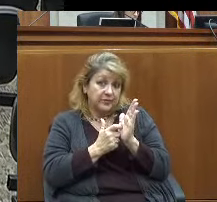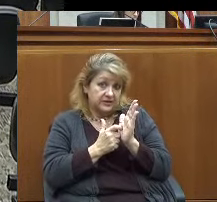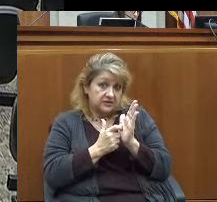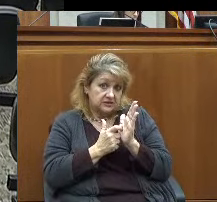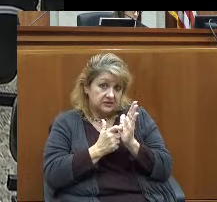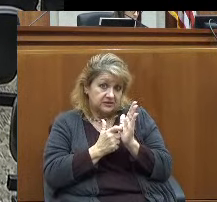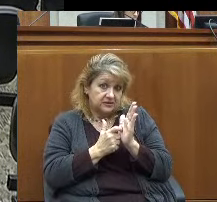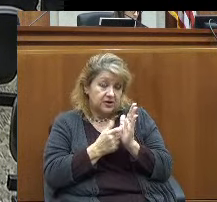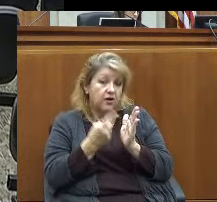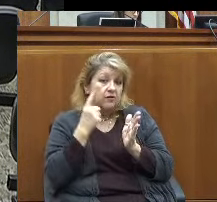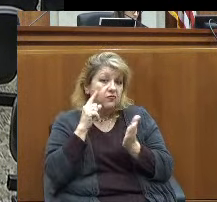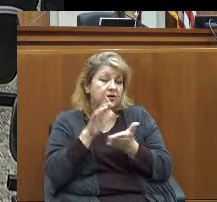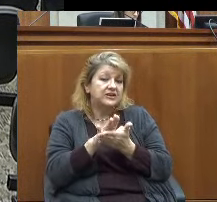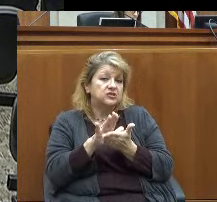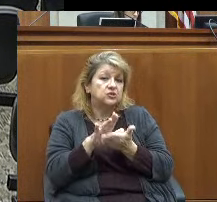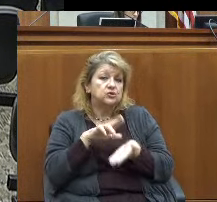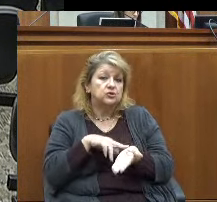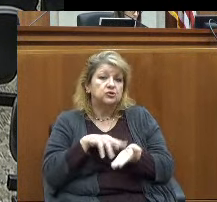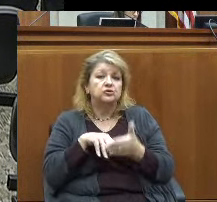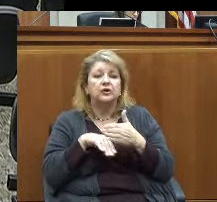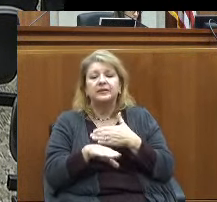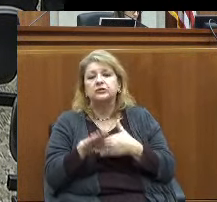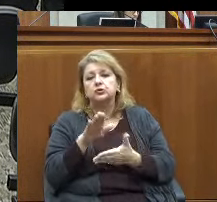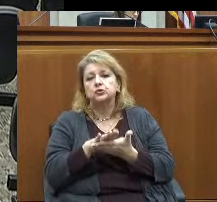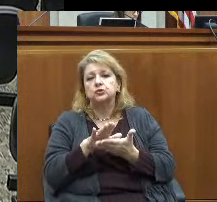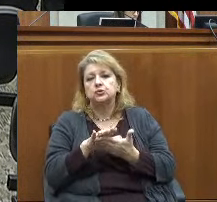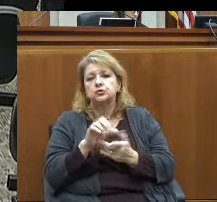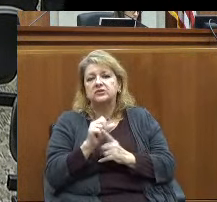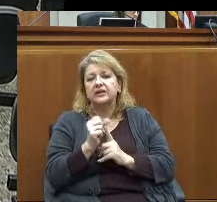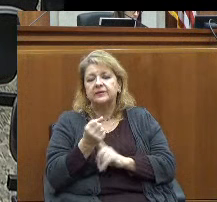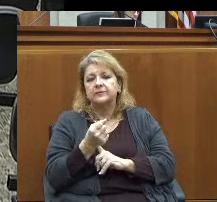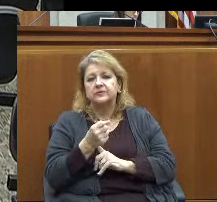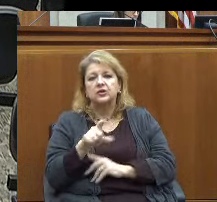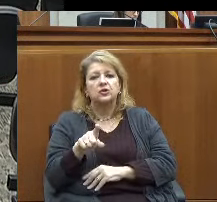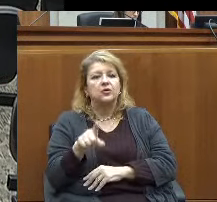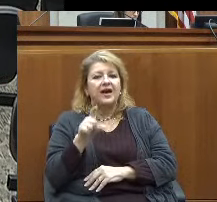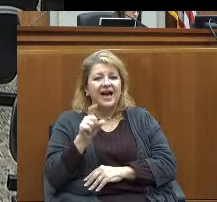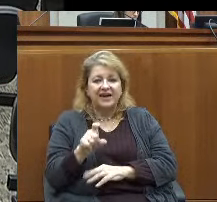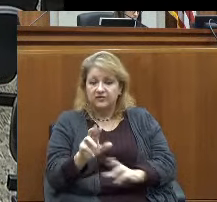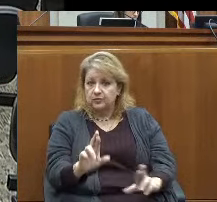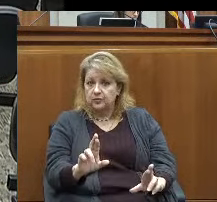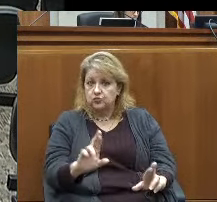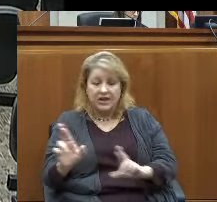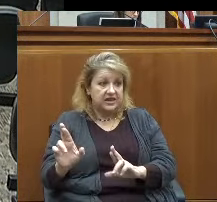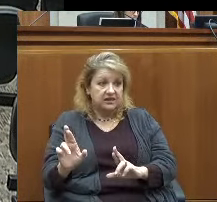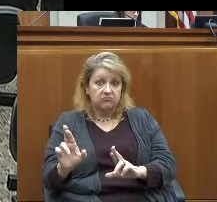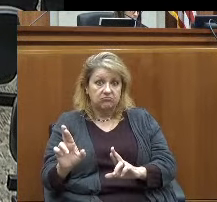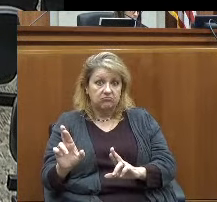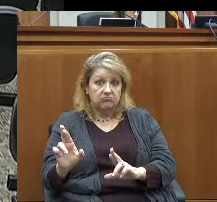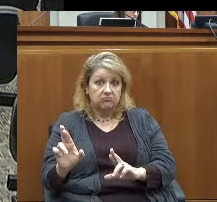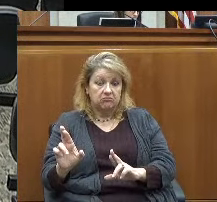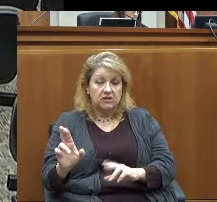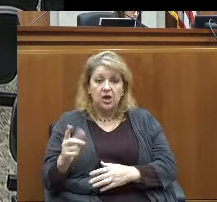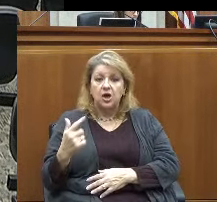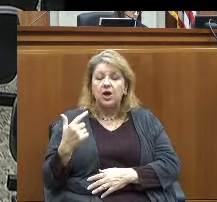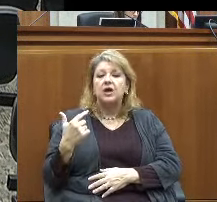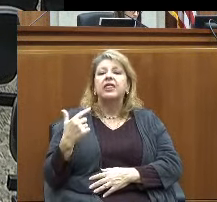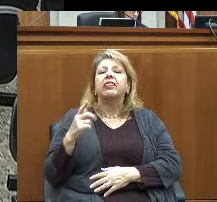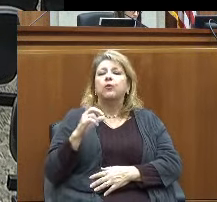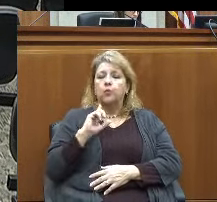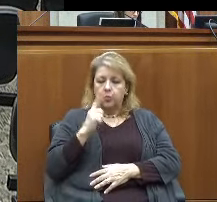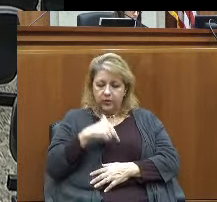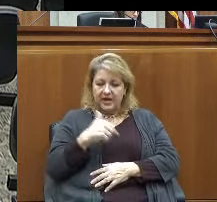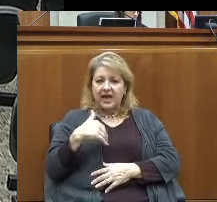requirements for a school nurse to come into the school setting. You have to be ready. Is a